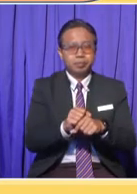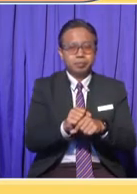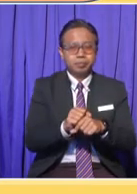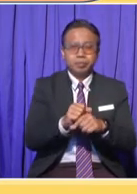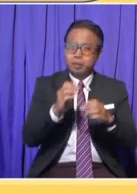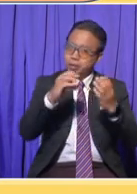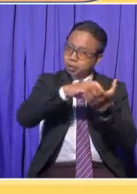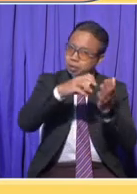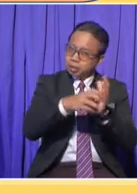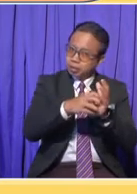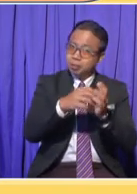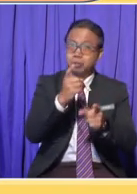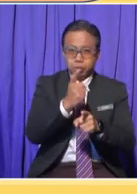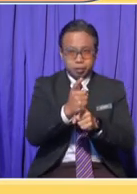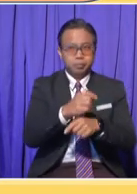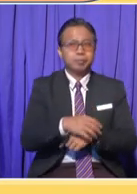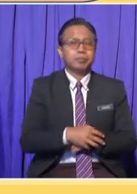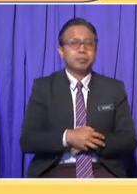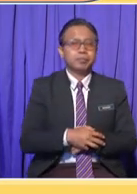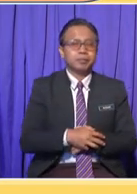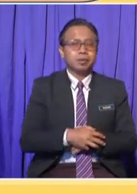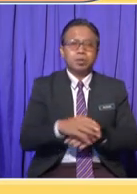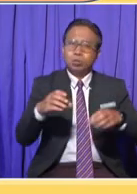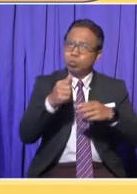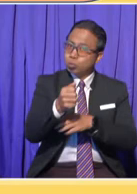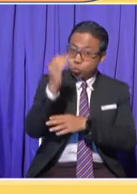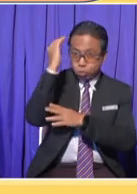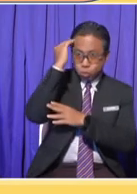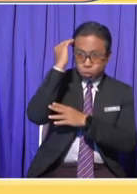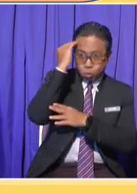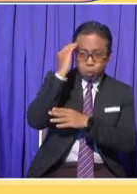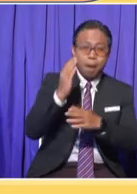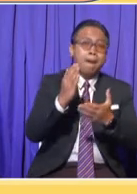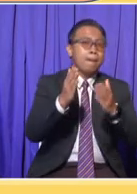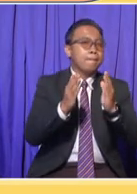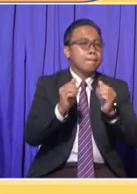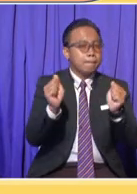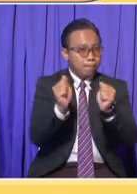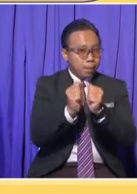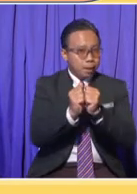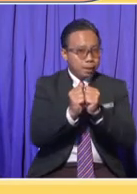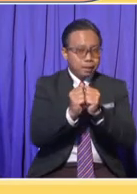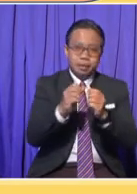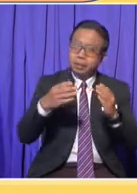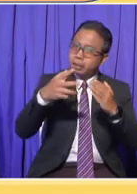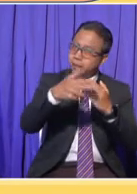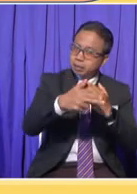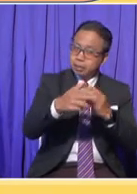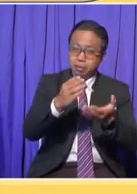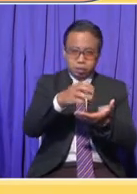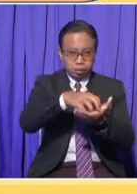We'll get a fair share of the cake, right? Do you know? By cutting the cake, we are